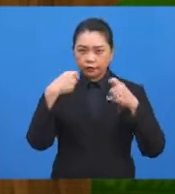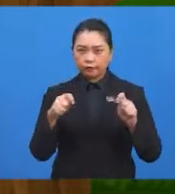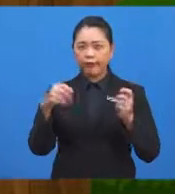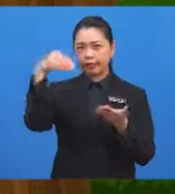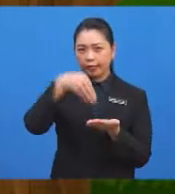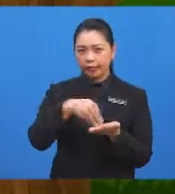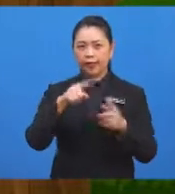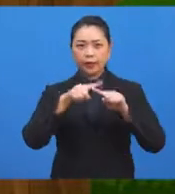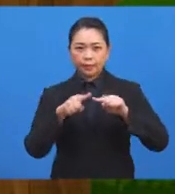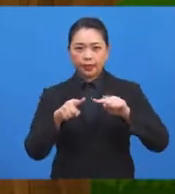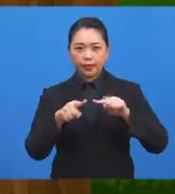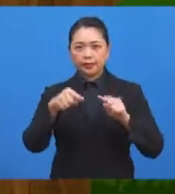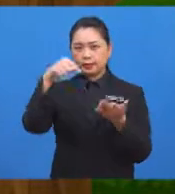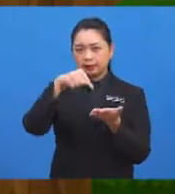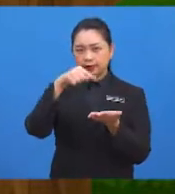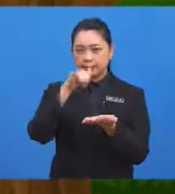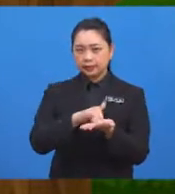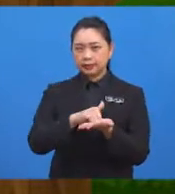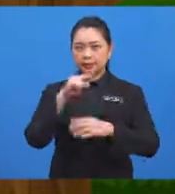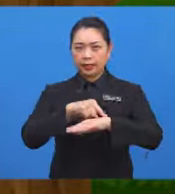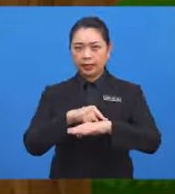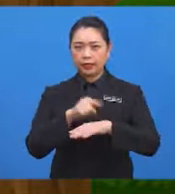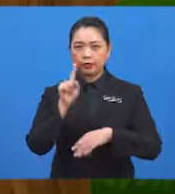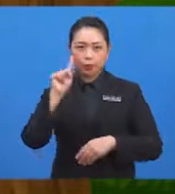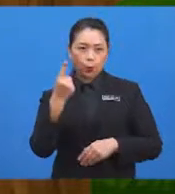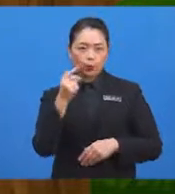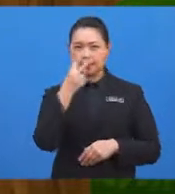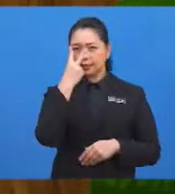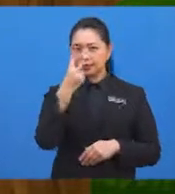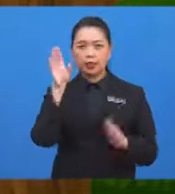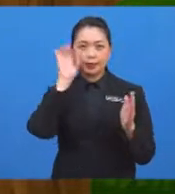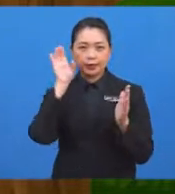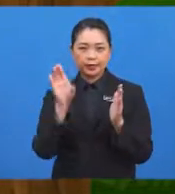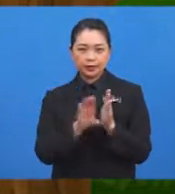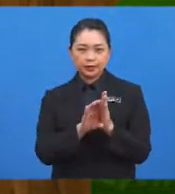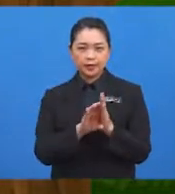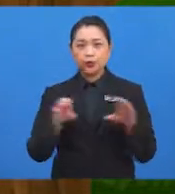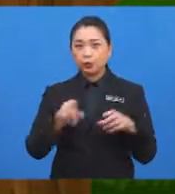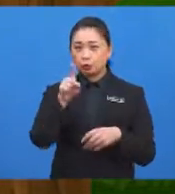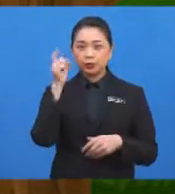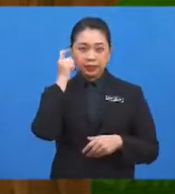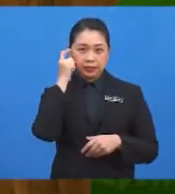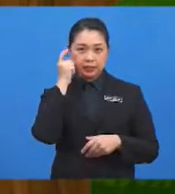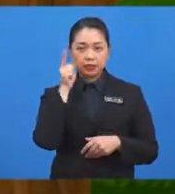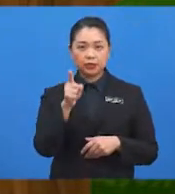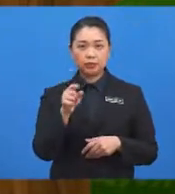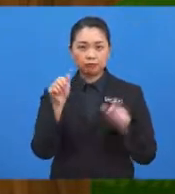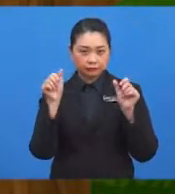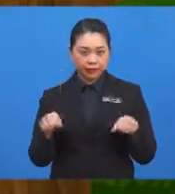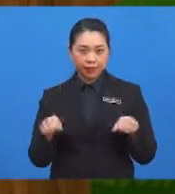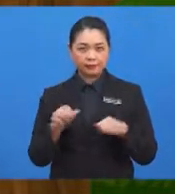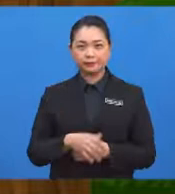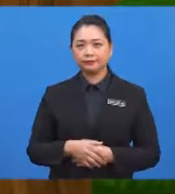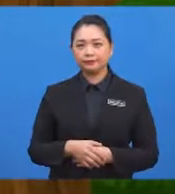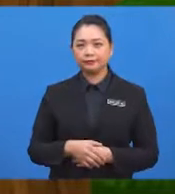again, but this time, you will only see the pictures. Do you think you will be up for the task?